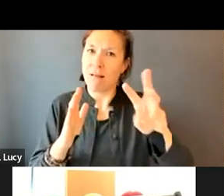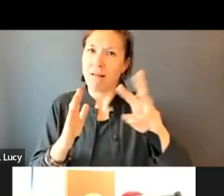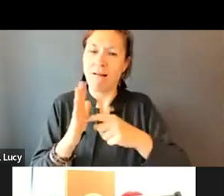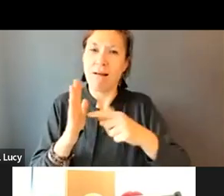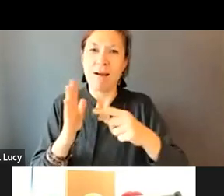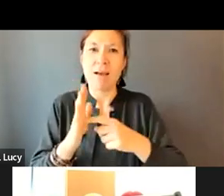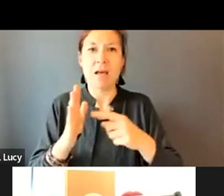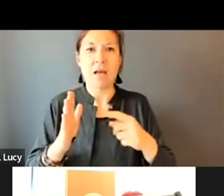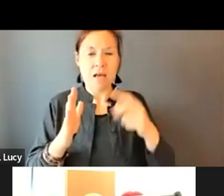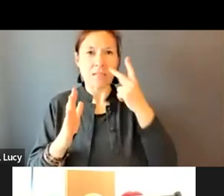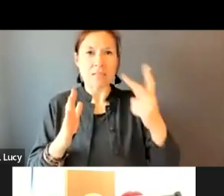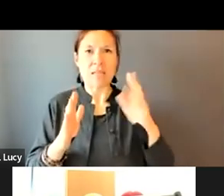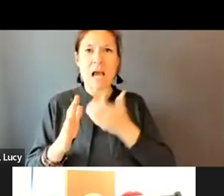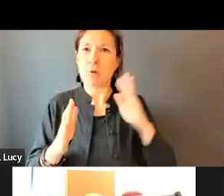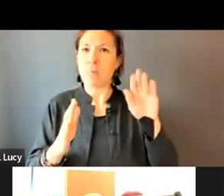sticks